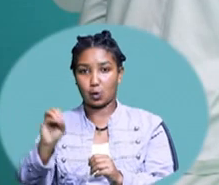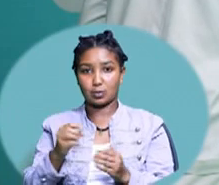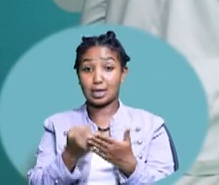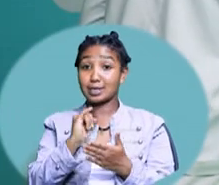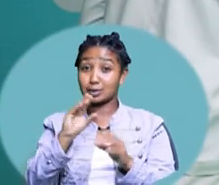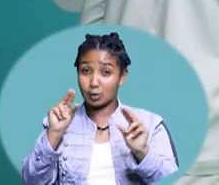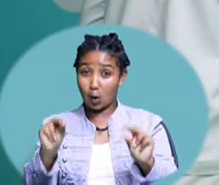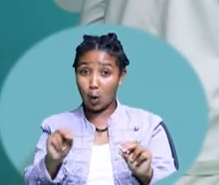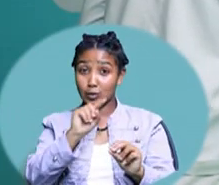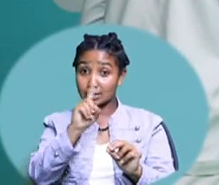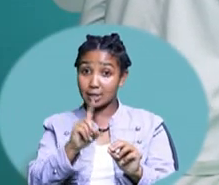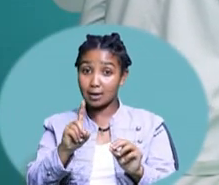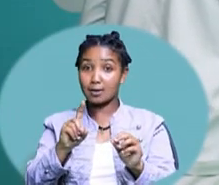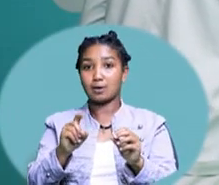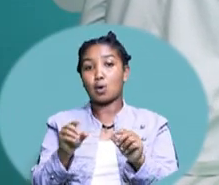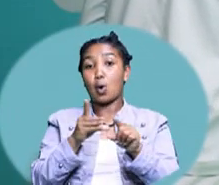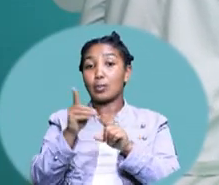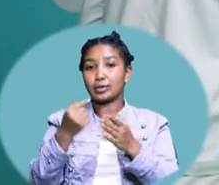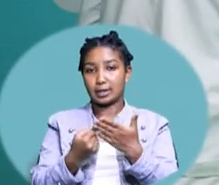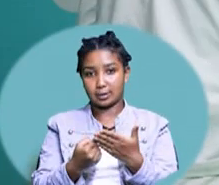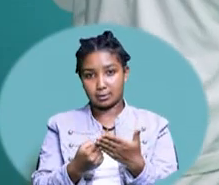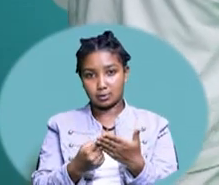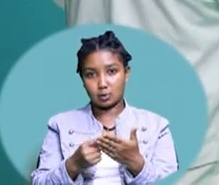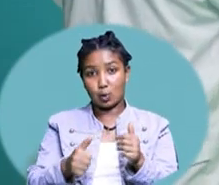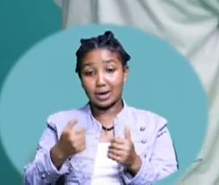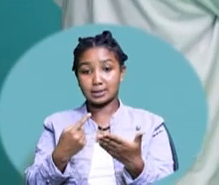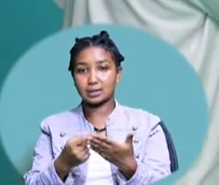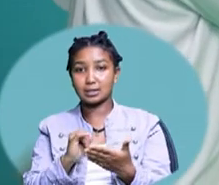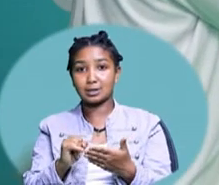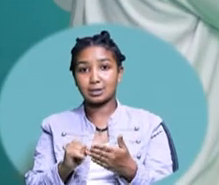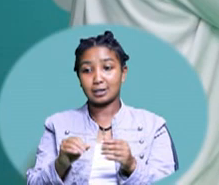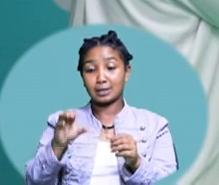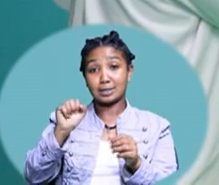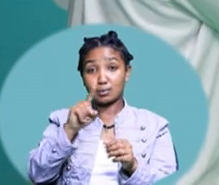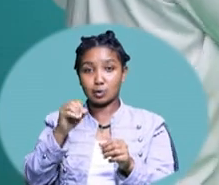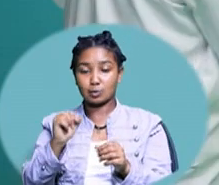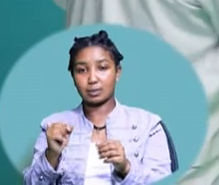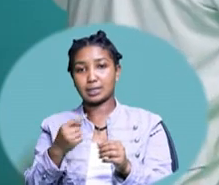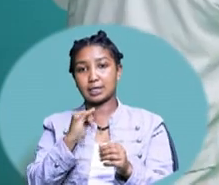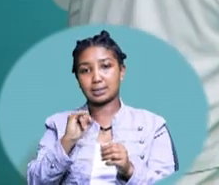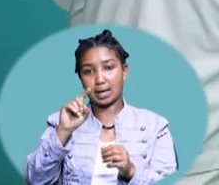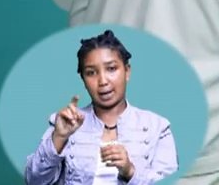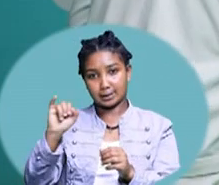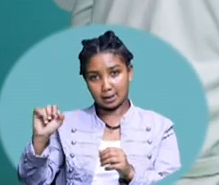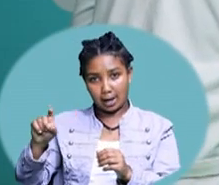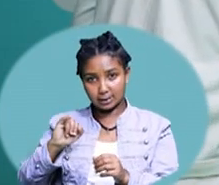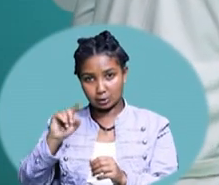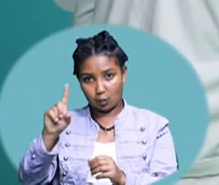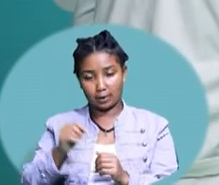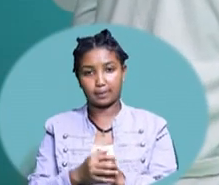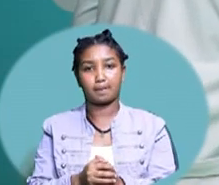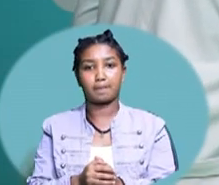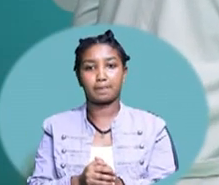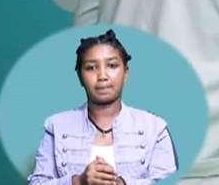direction, which is minus 6, and the z component is 0. There is no z component here. Whereas here,